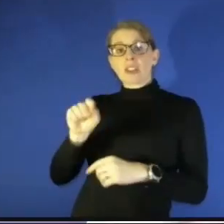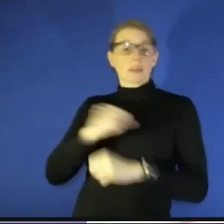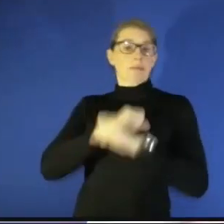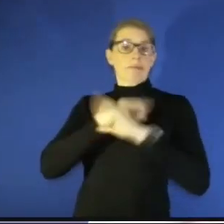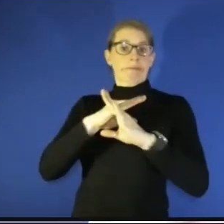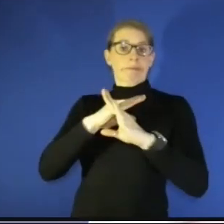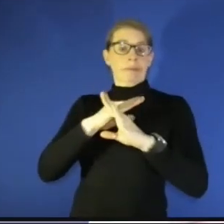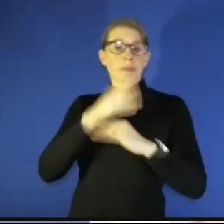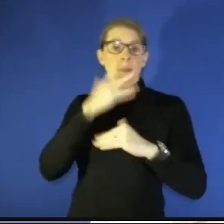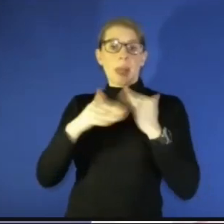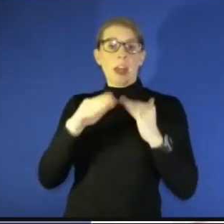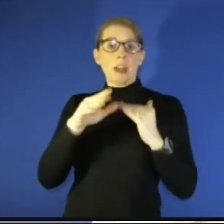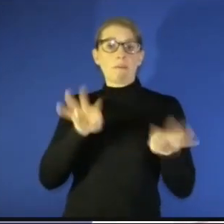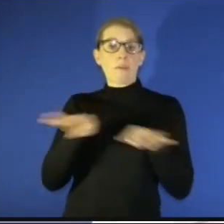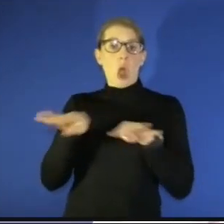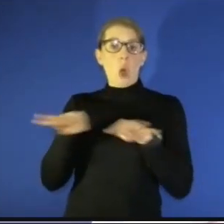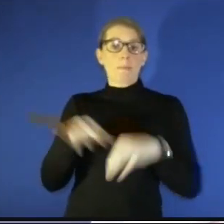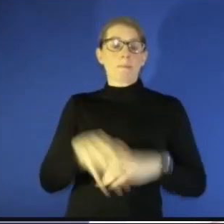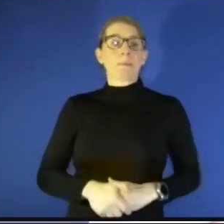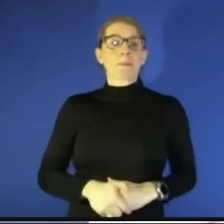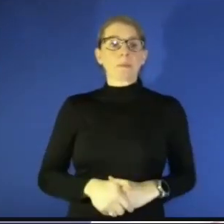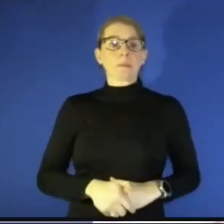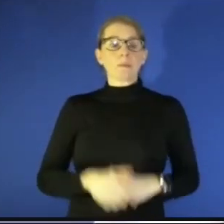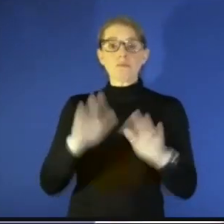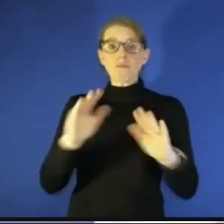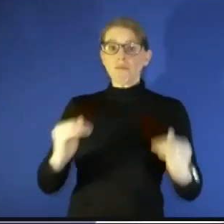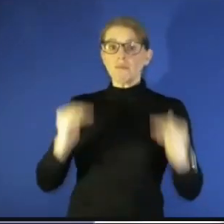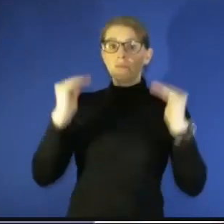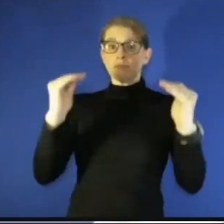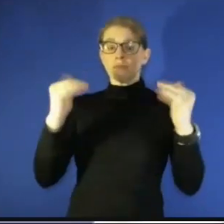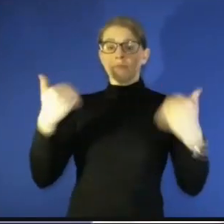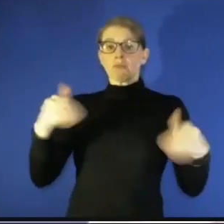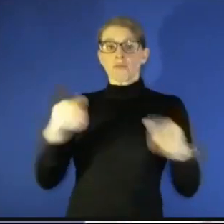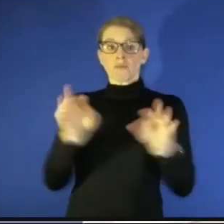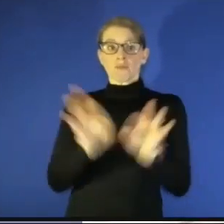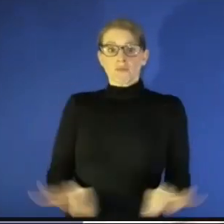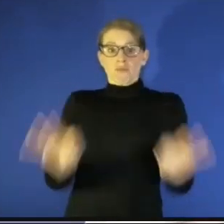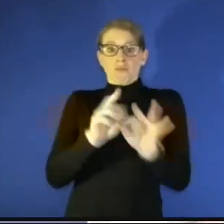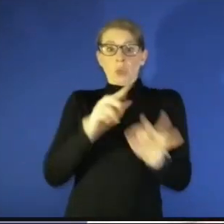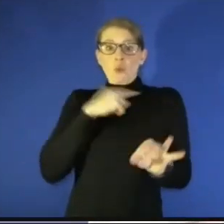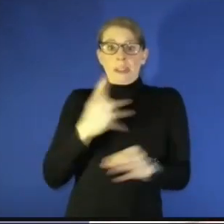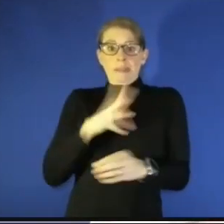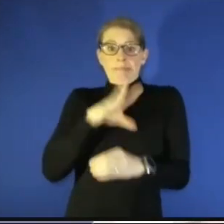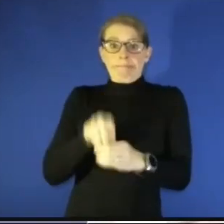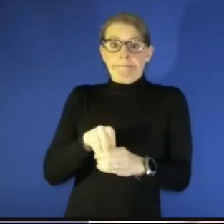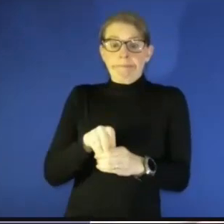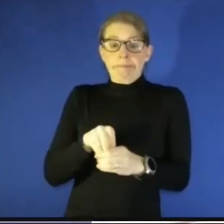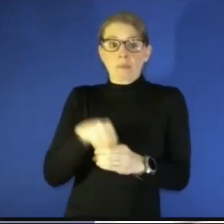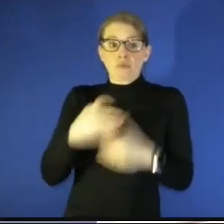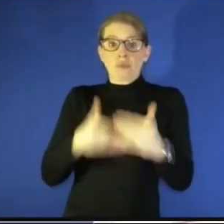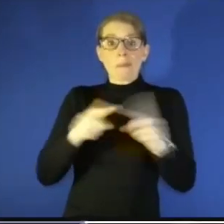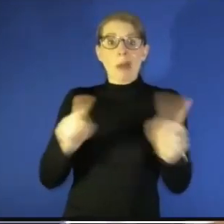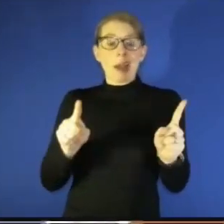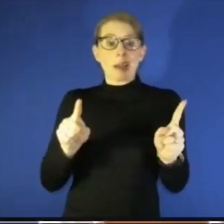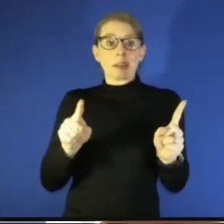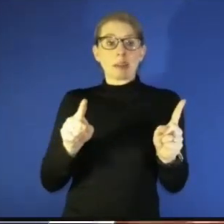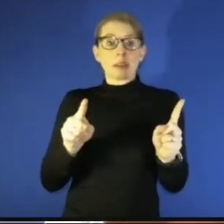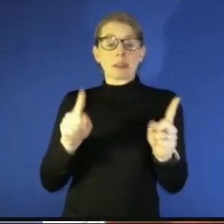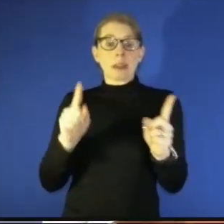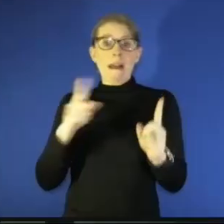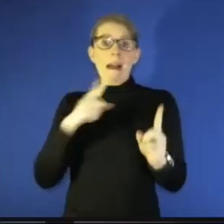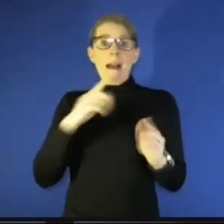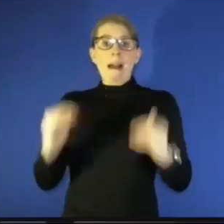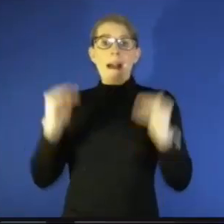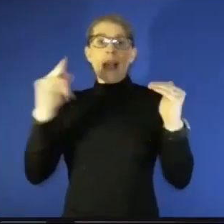very advanced and substantial undertaking with important risk, but it was high risk, high